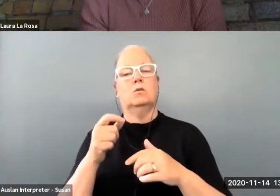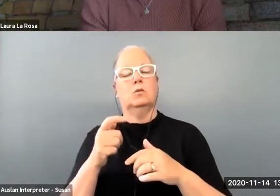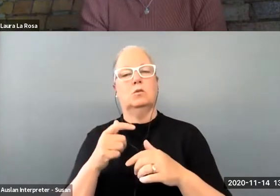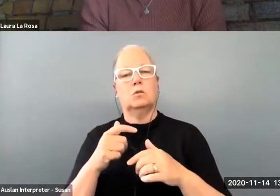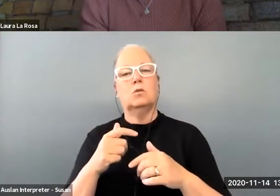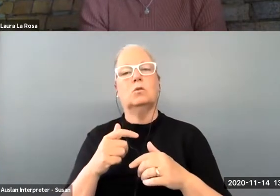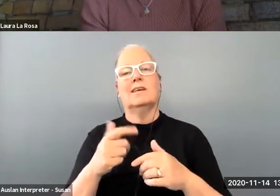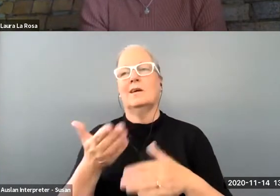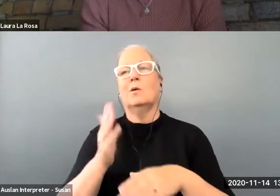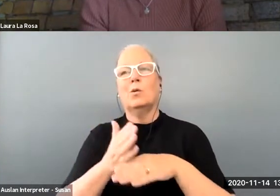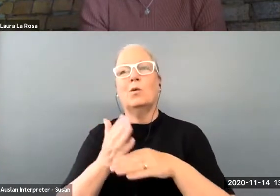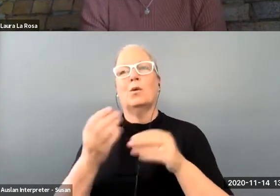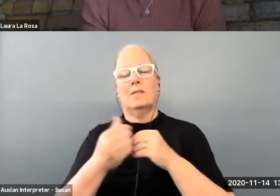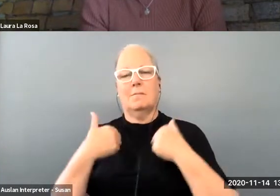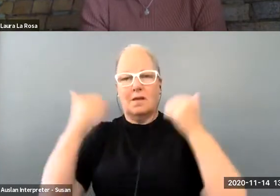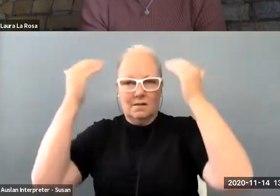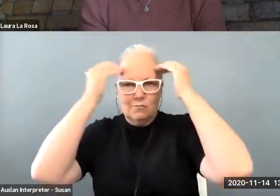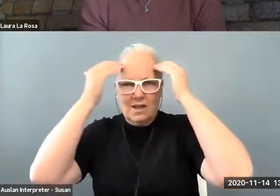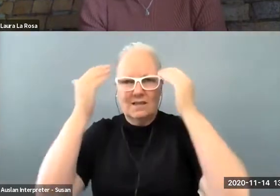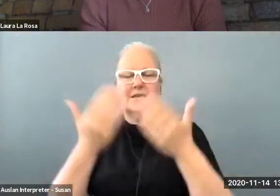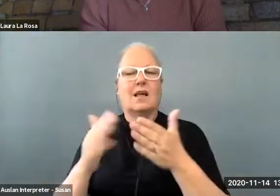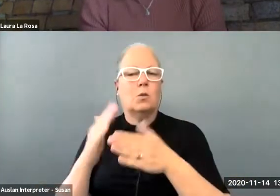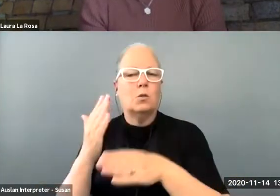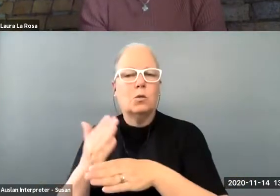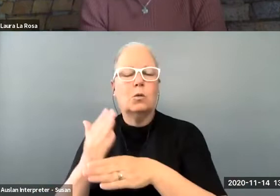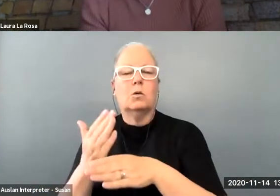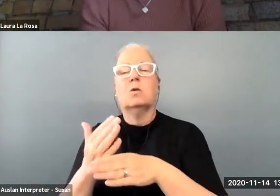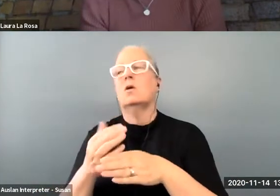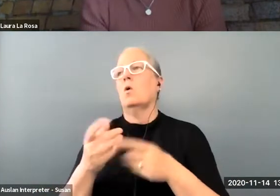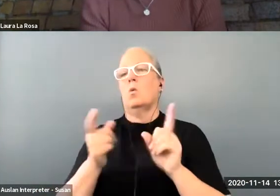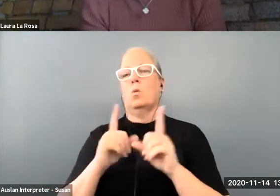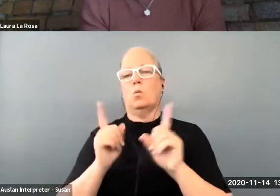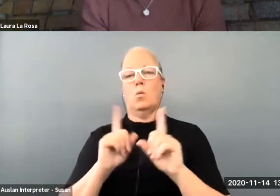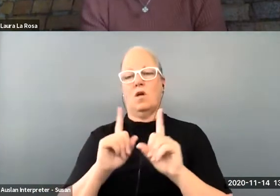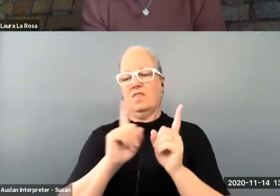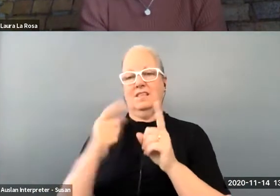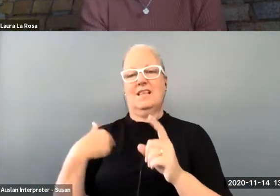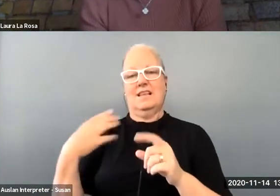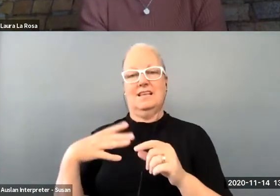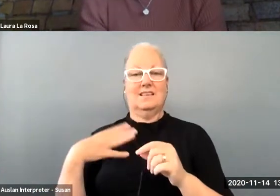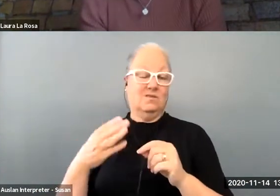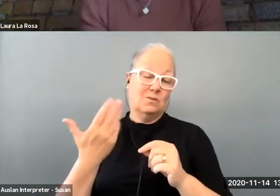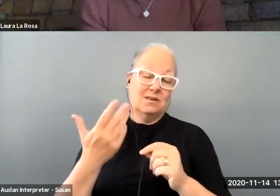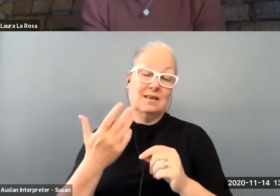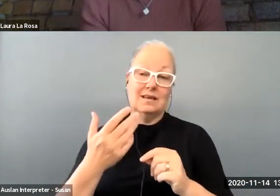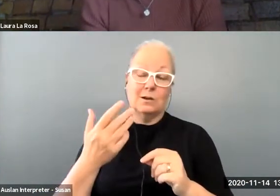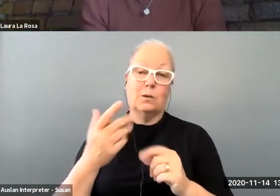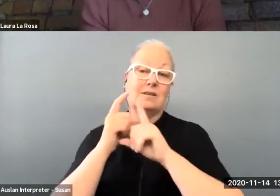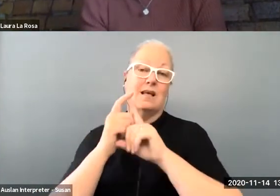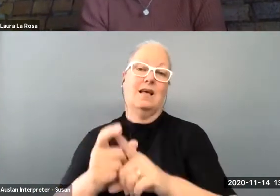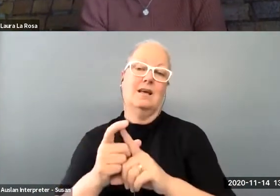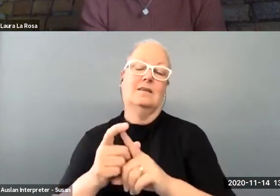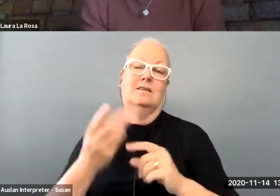neural pathways and the things that I knew about what I needed, even though they were hard to do.